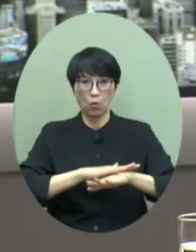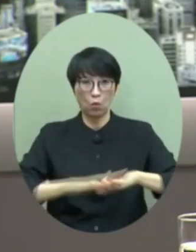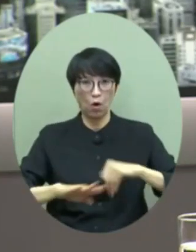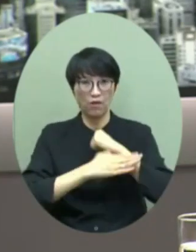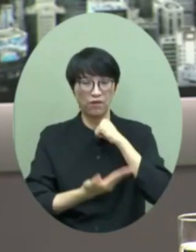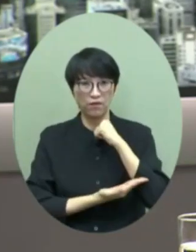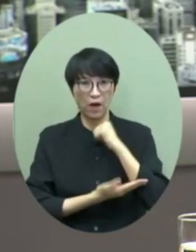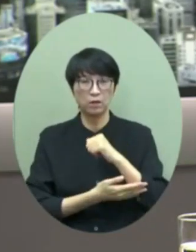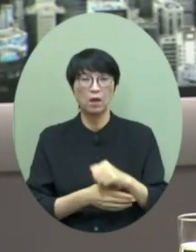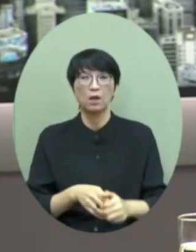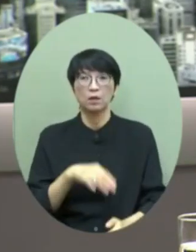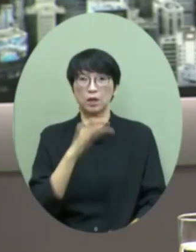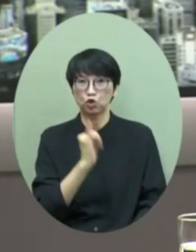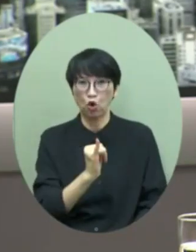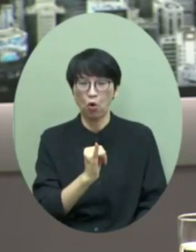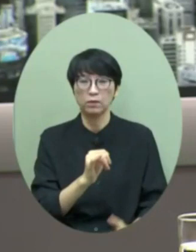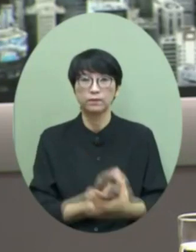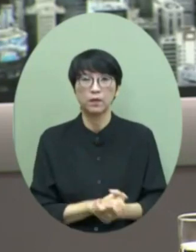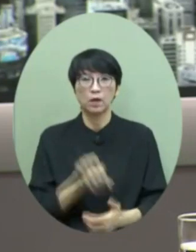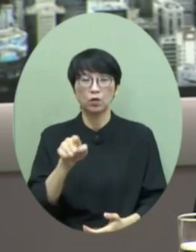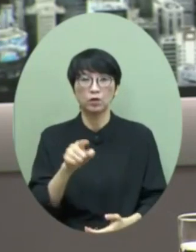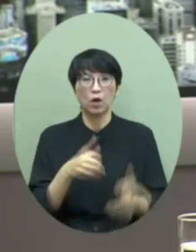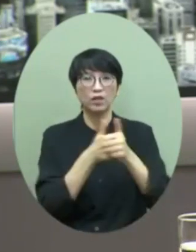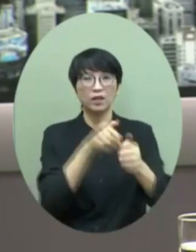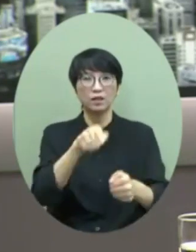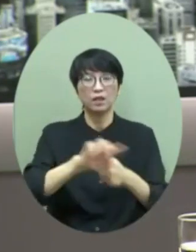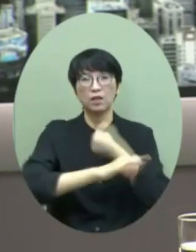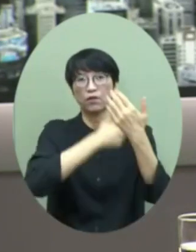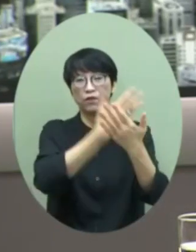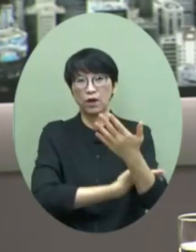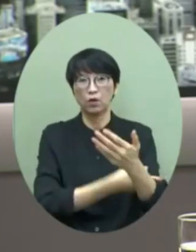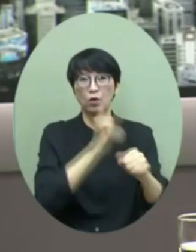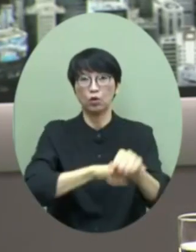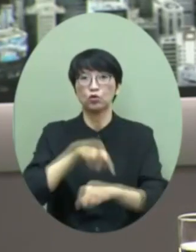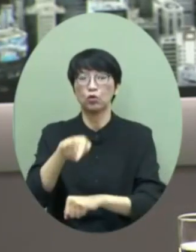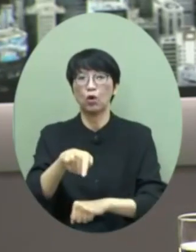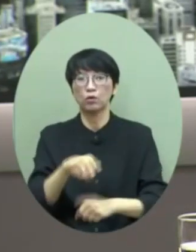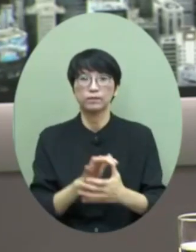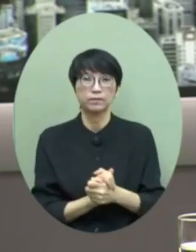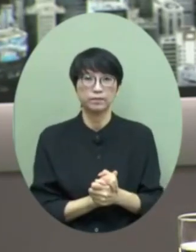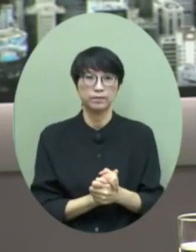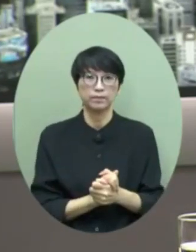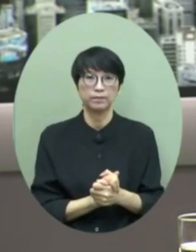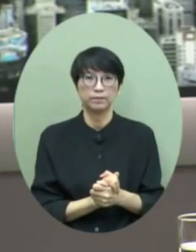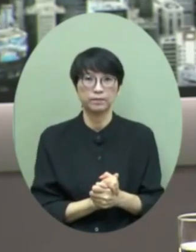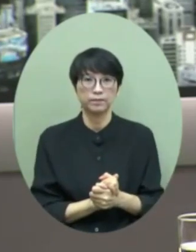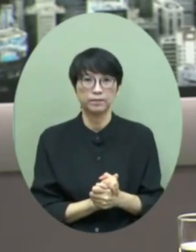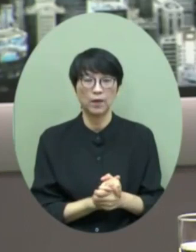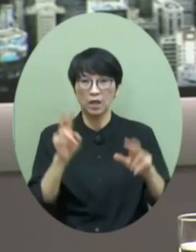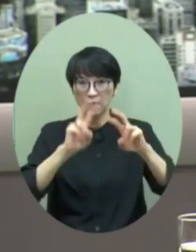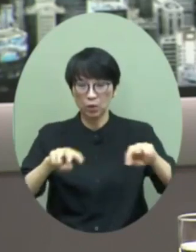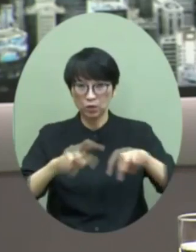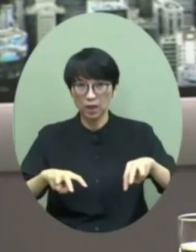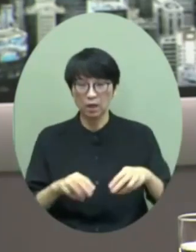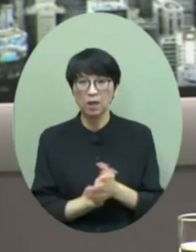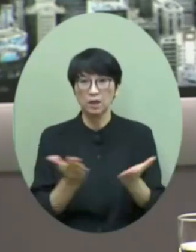that that person is acting in a way that violates the national security law, then the police officer could take action